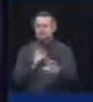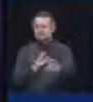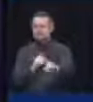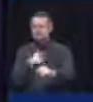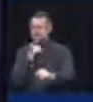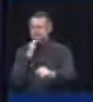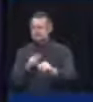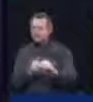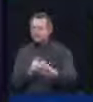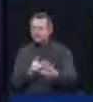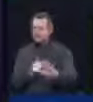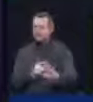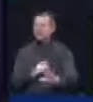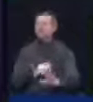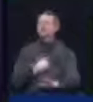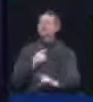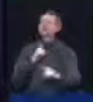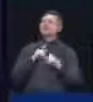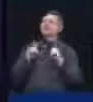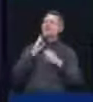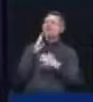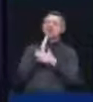According to the law, your harasser's intention